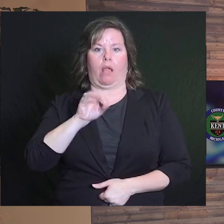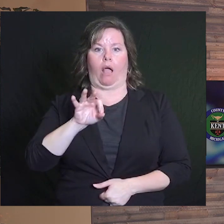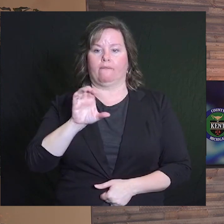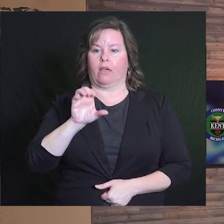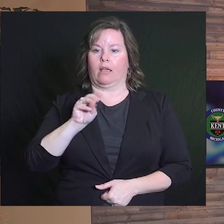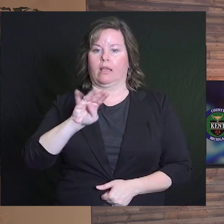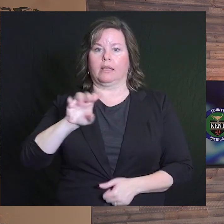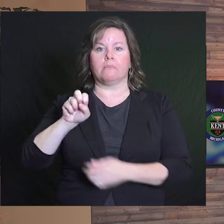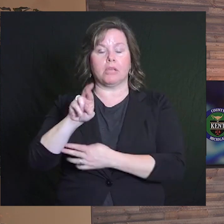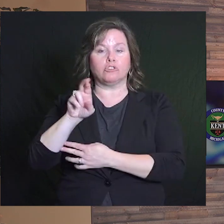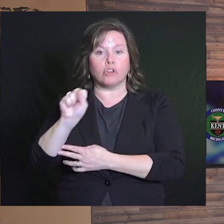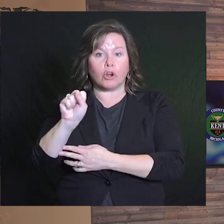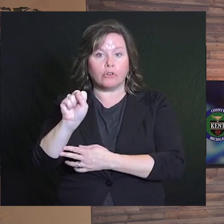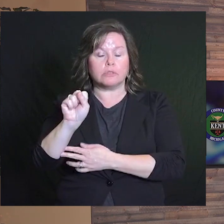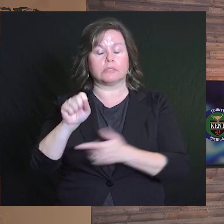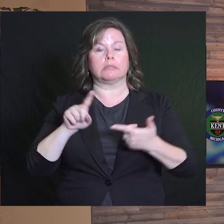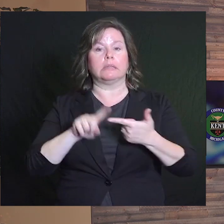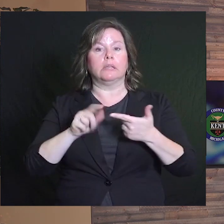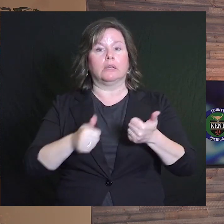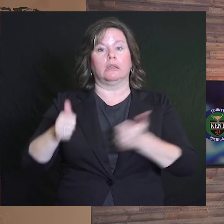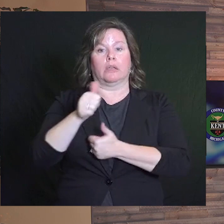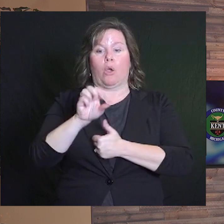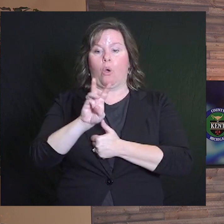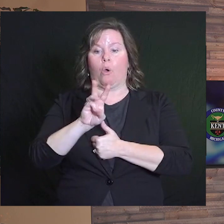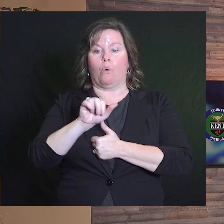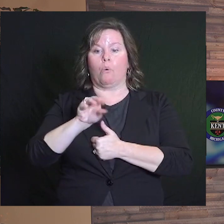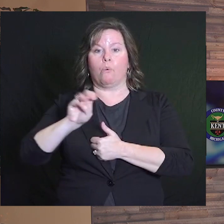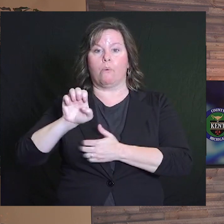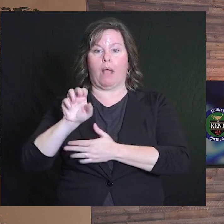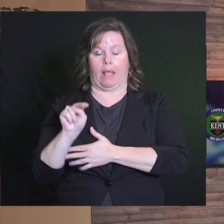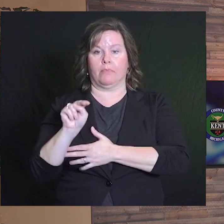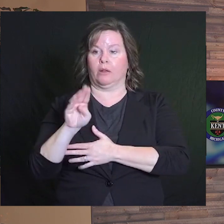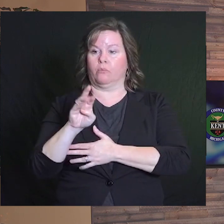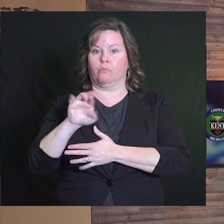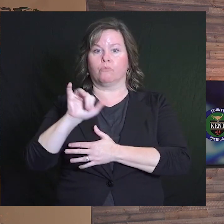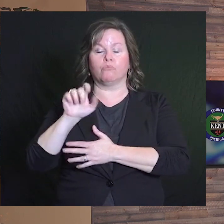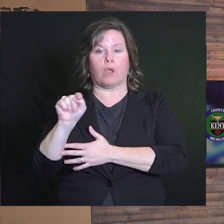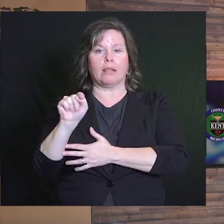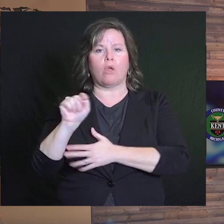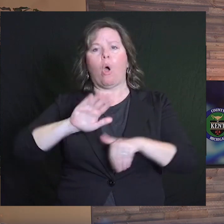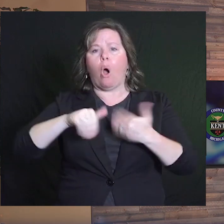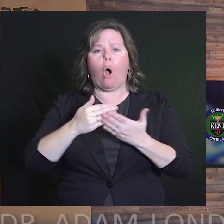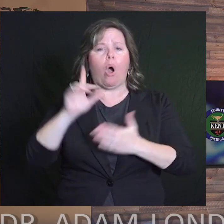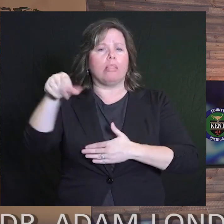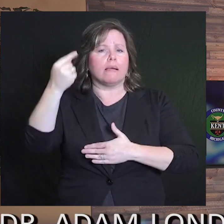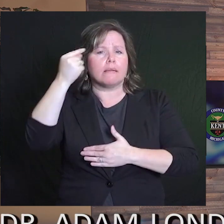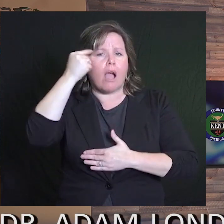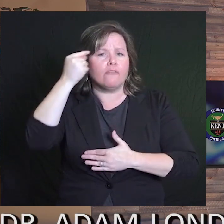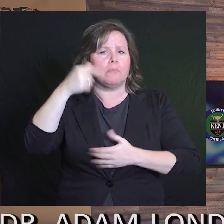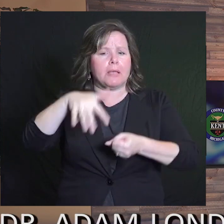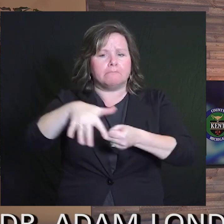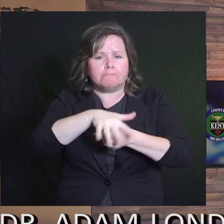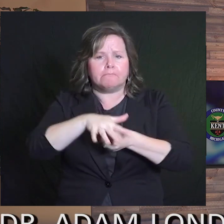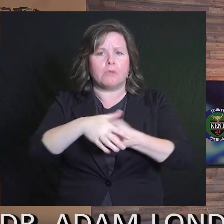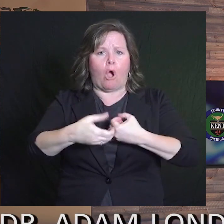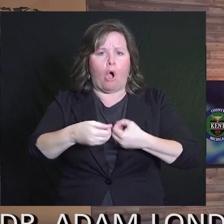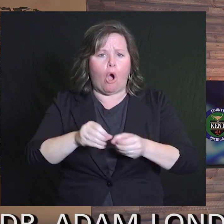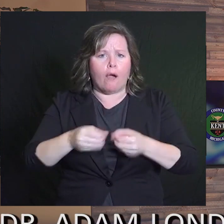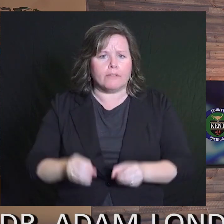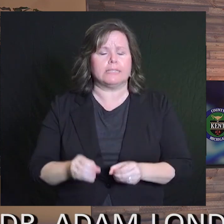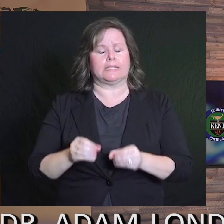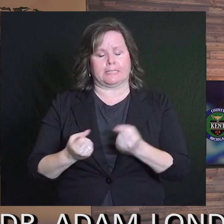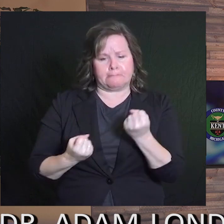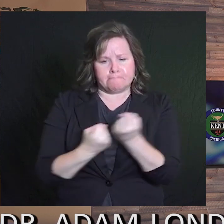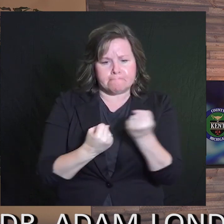Britt, and also to all of the other local units of government here in Kent County. We're all pulling together right now. All of us are doing our